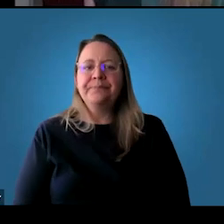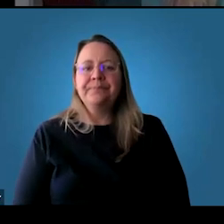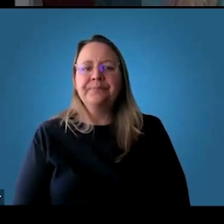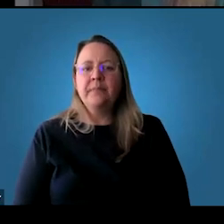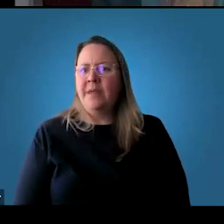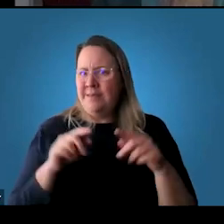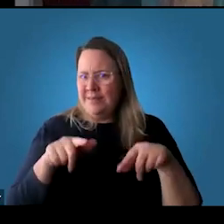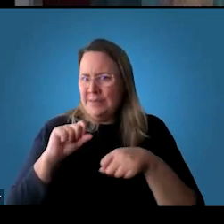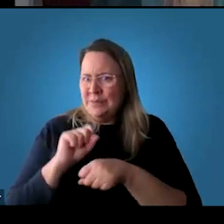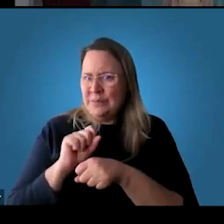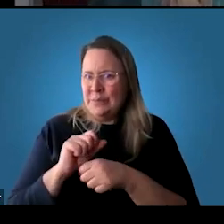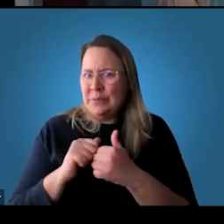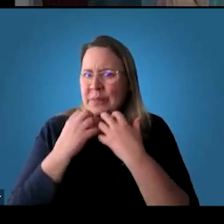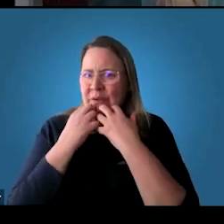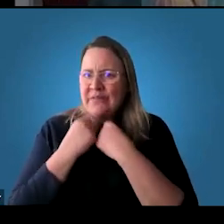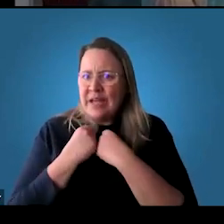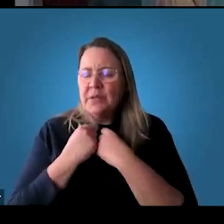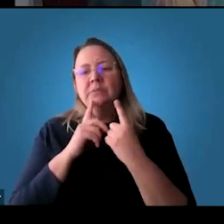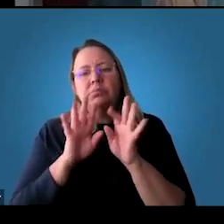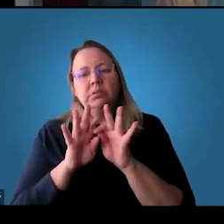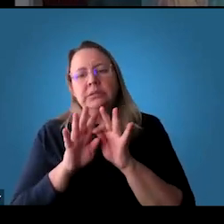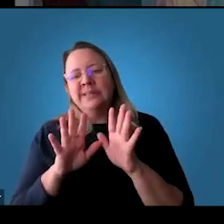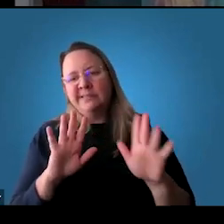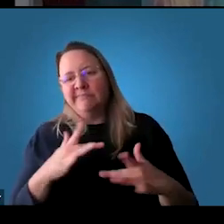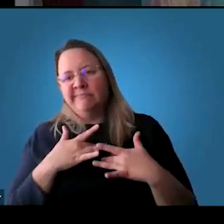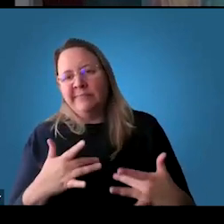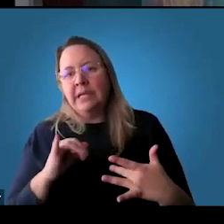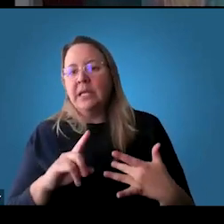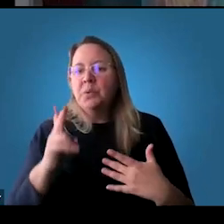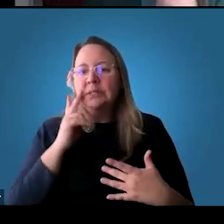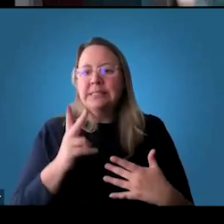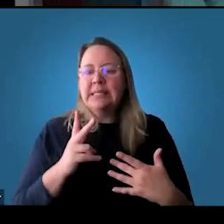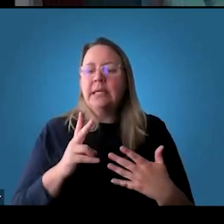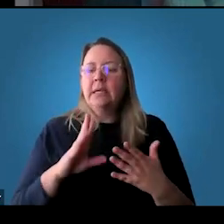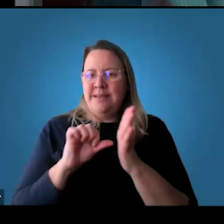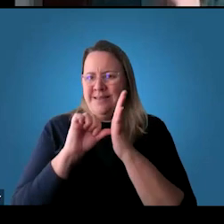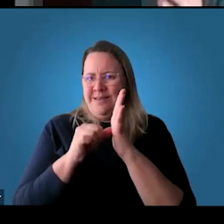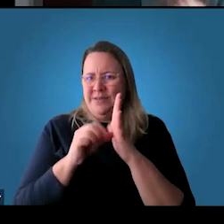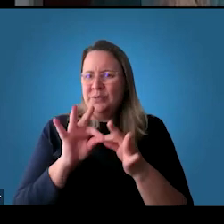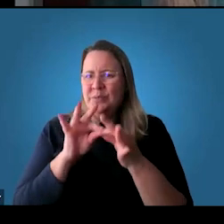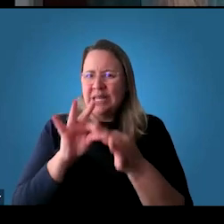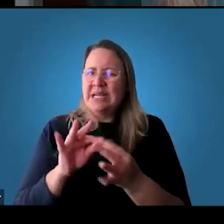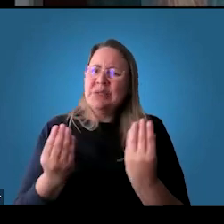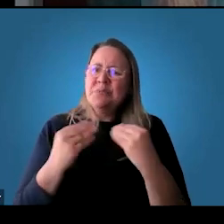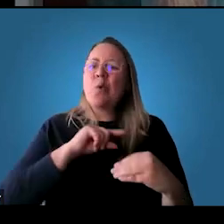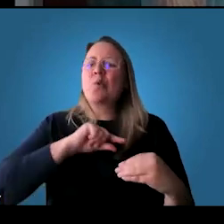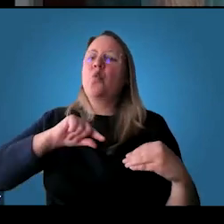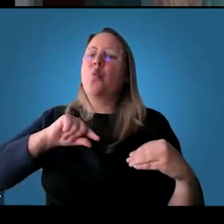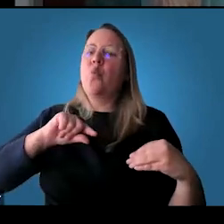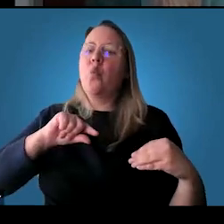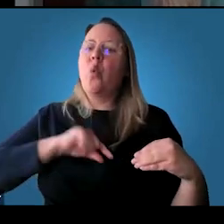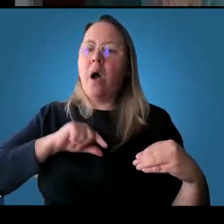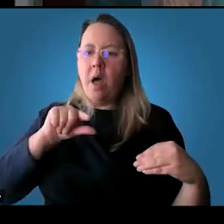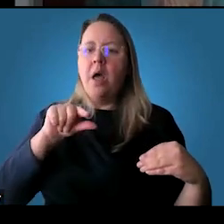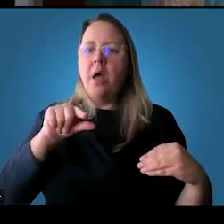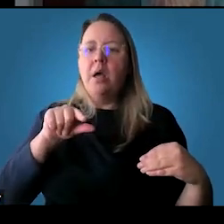aligning this work with our values, it's very likely that you'll see a shift in emphasis towards more qualitative data